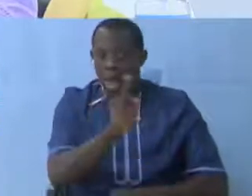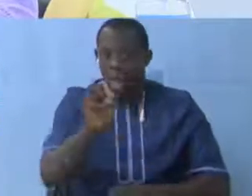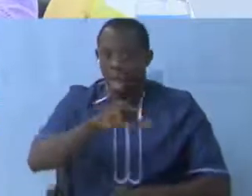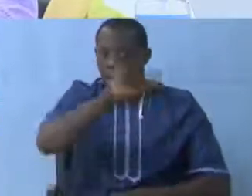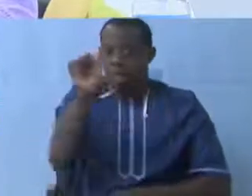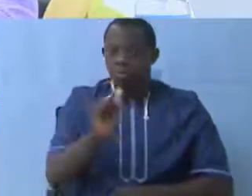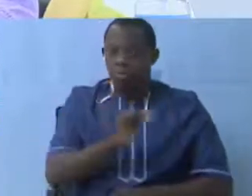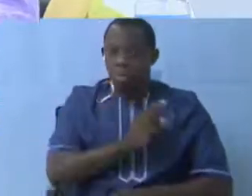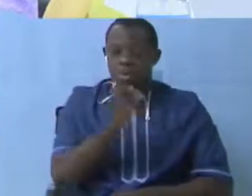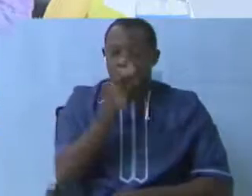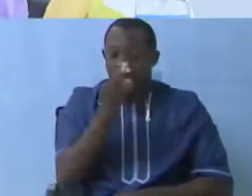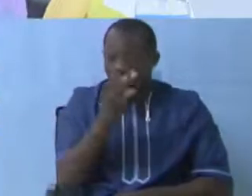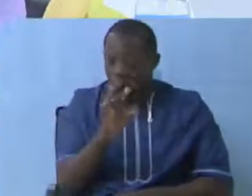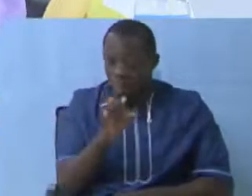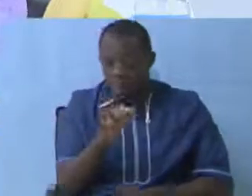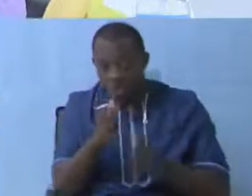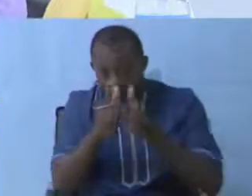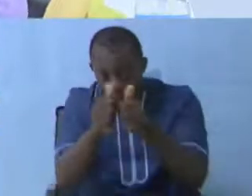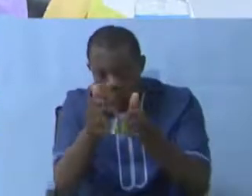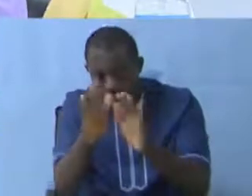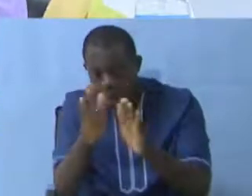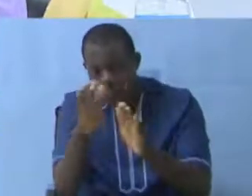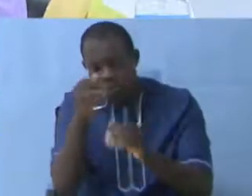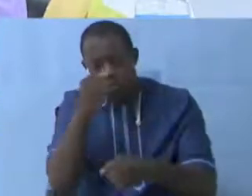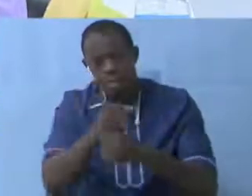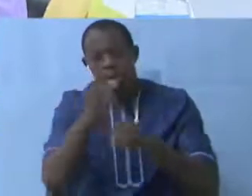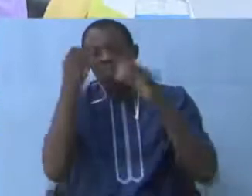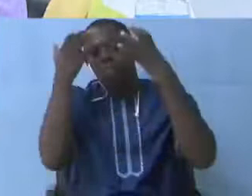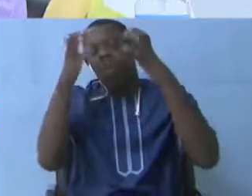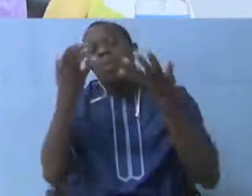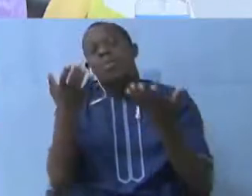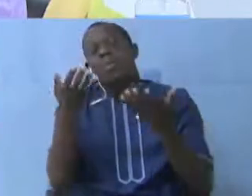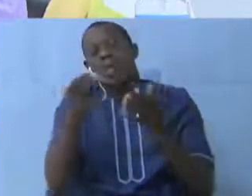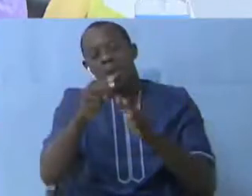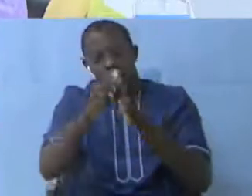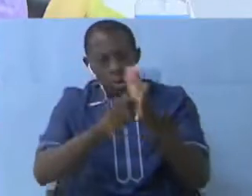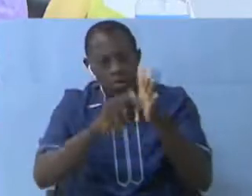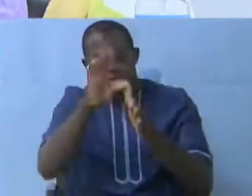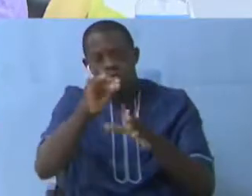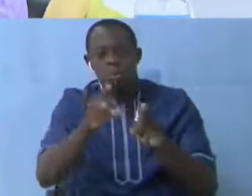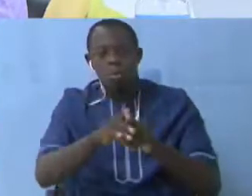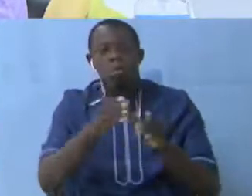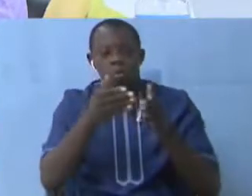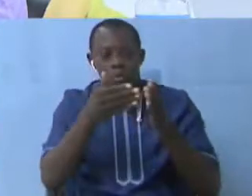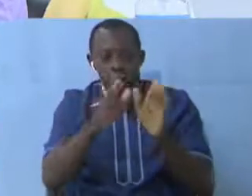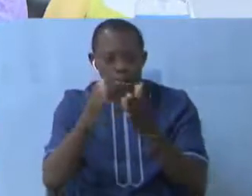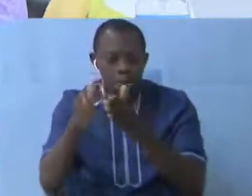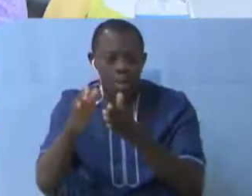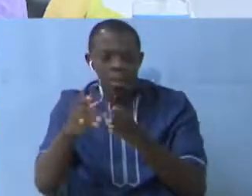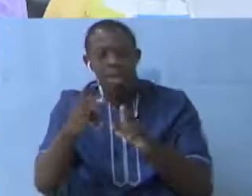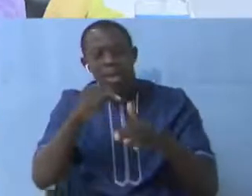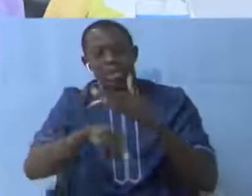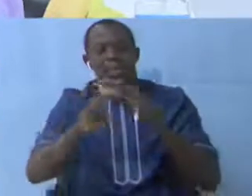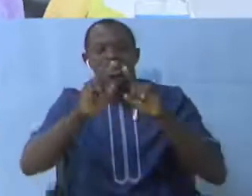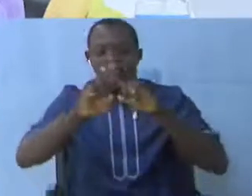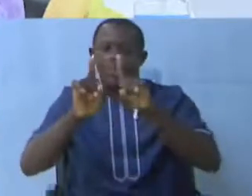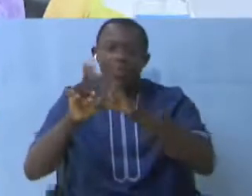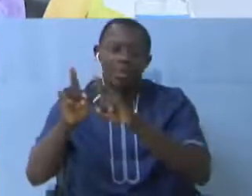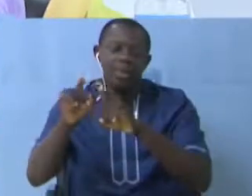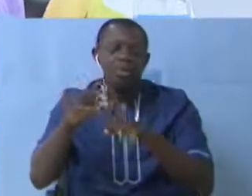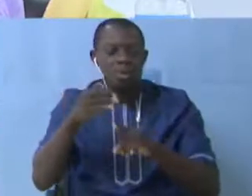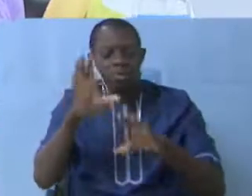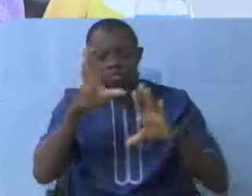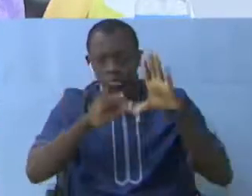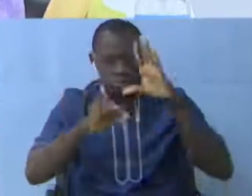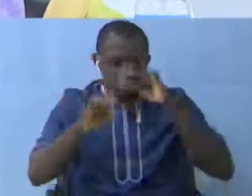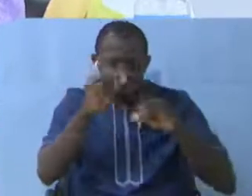to be in trouble. So we needed to do a process in different folds to talk to